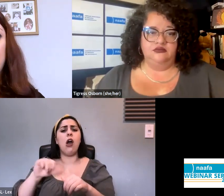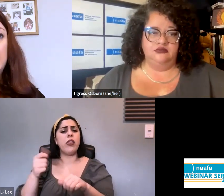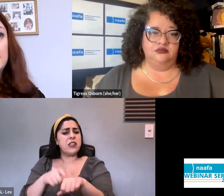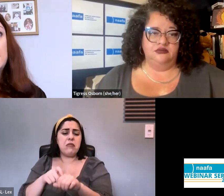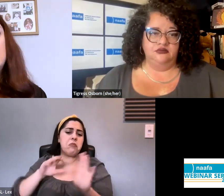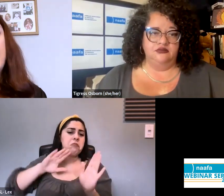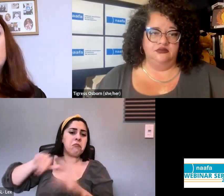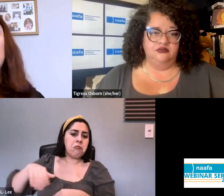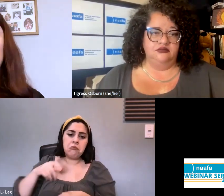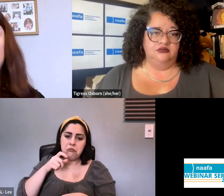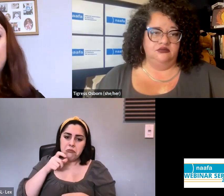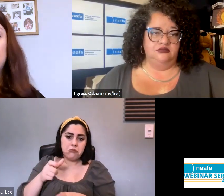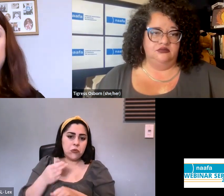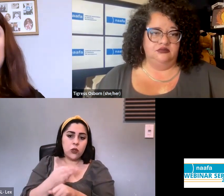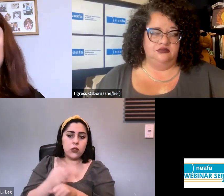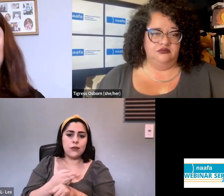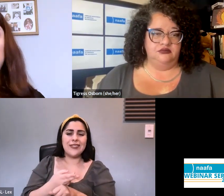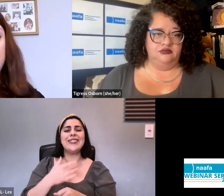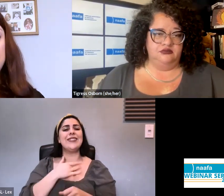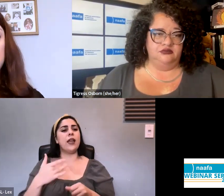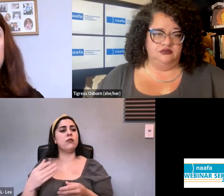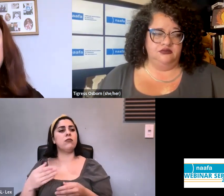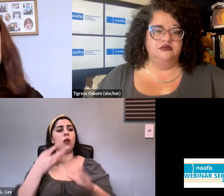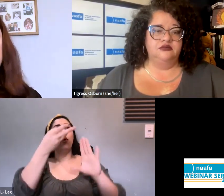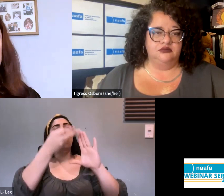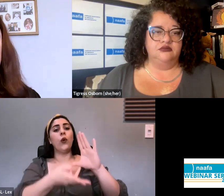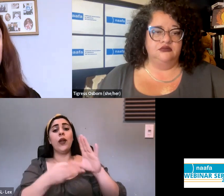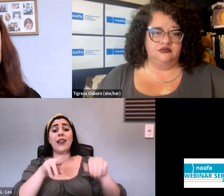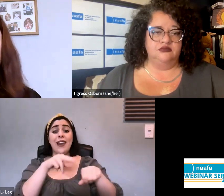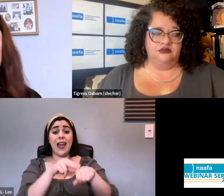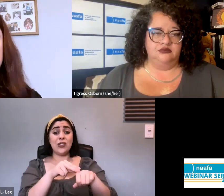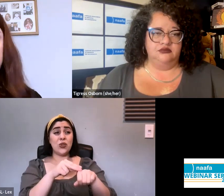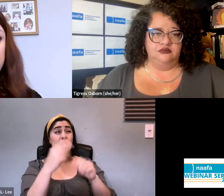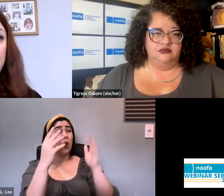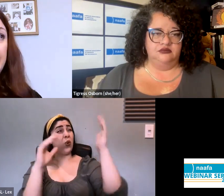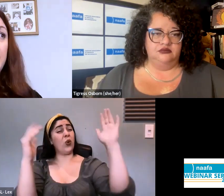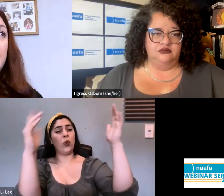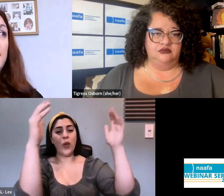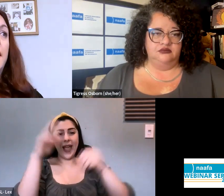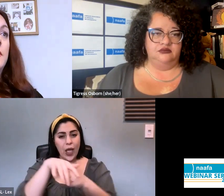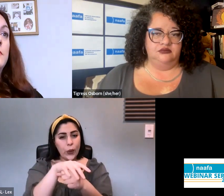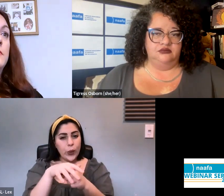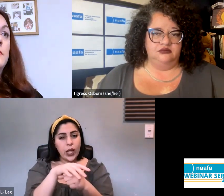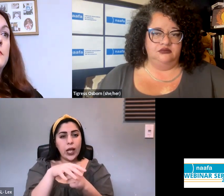it's a natural wooded area or an open field that's been designated as a green cemetery.